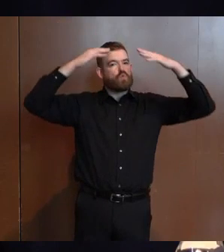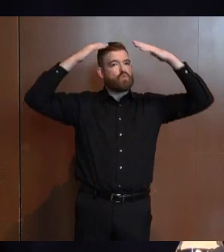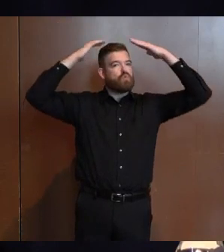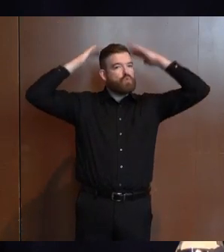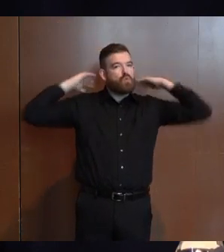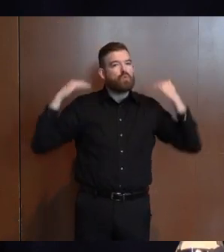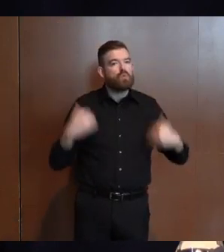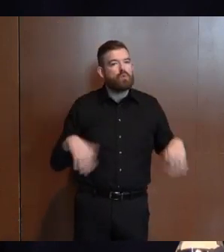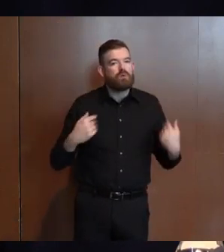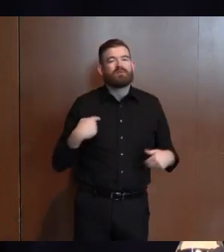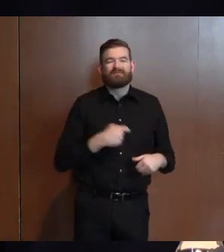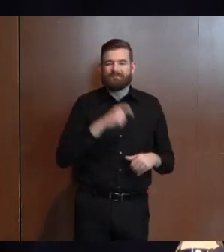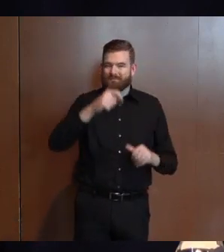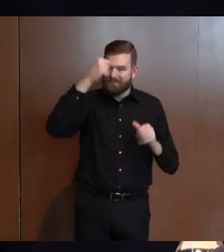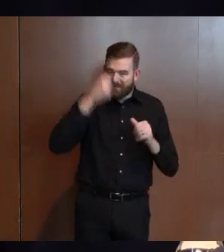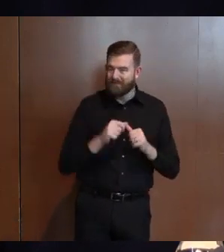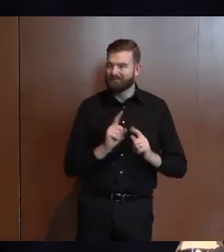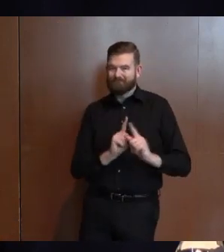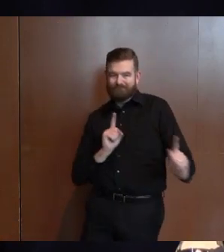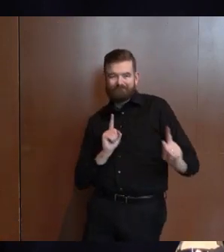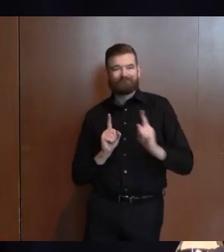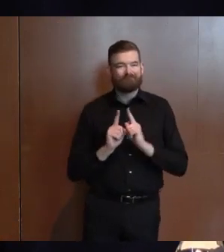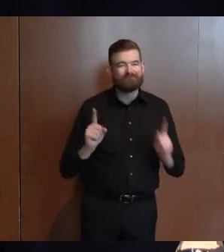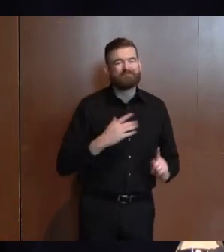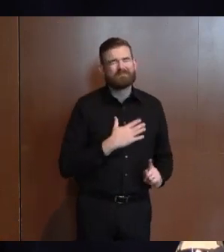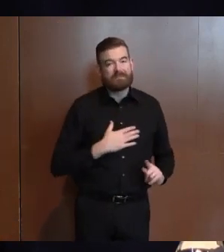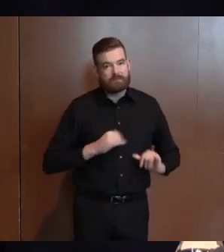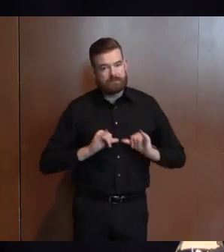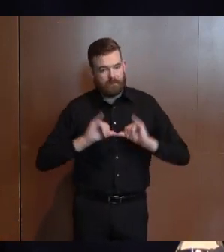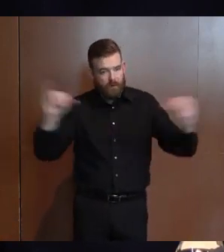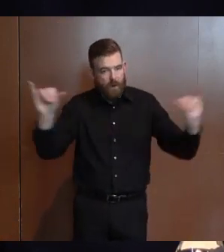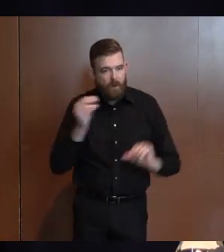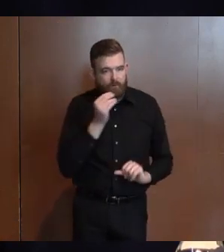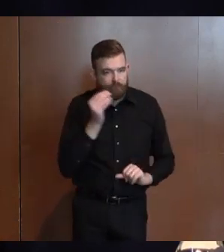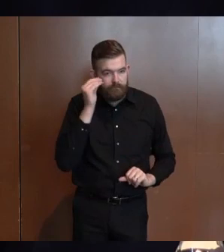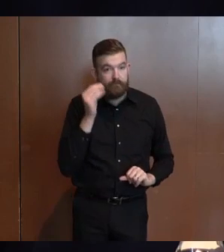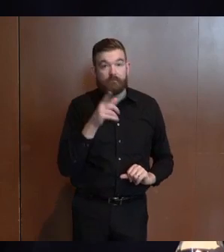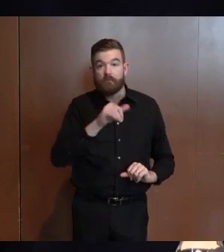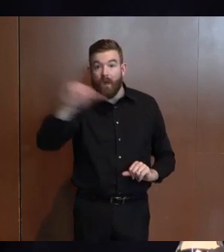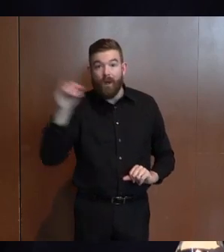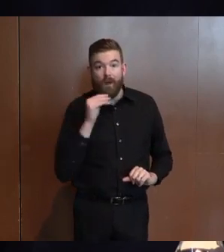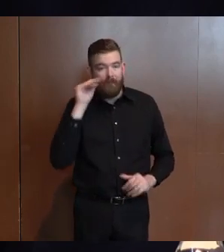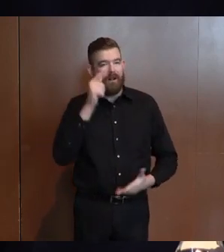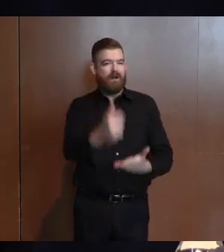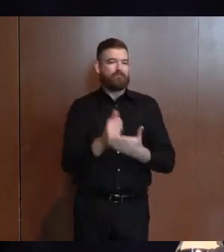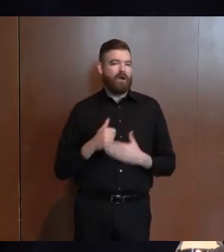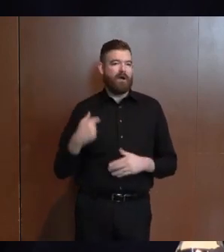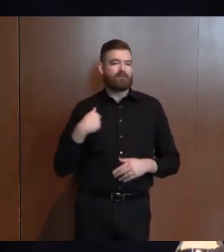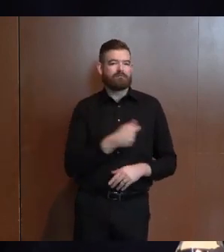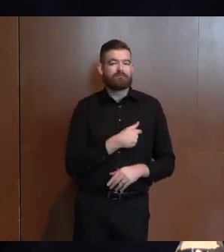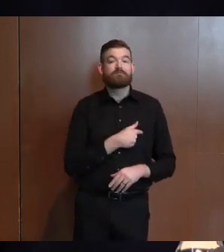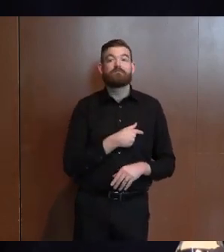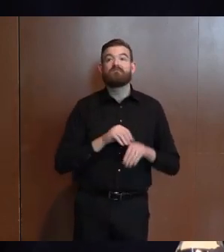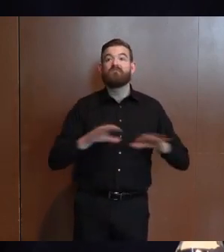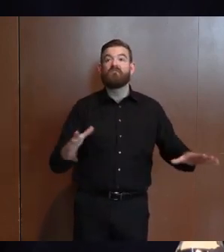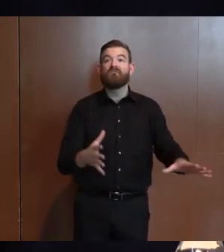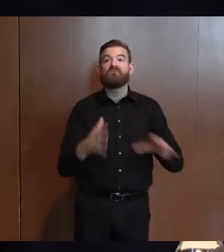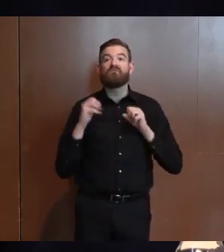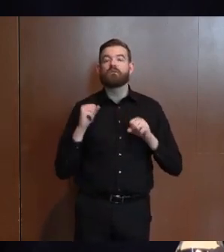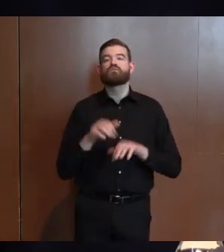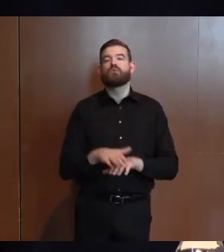measures are. When you stay home, you are all helping us slow the spread of this virus, and you are doing your part